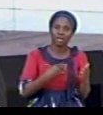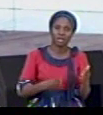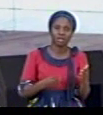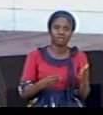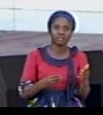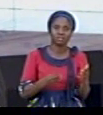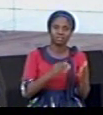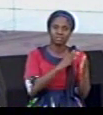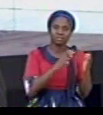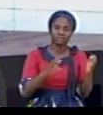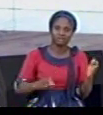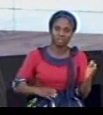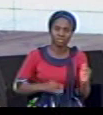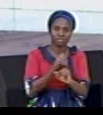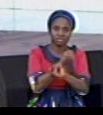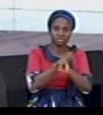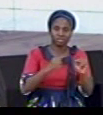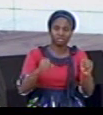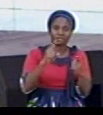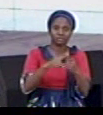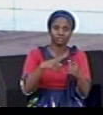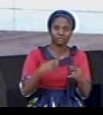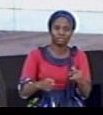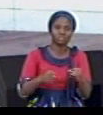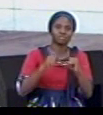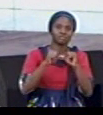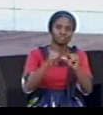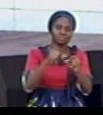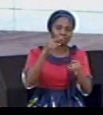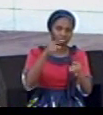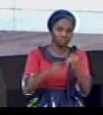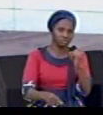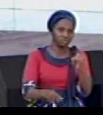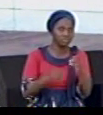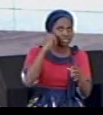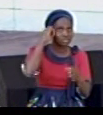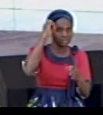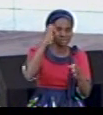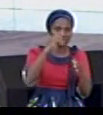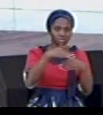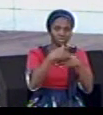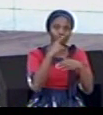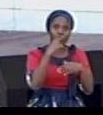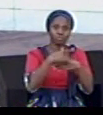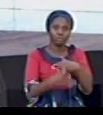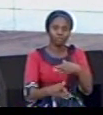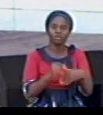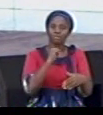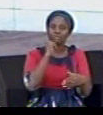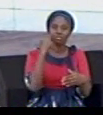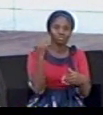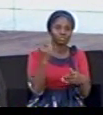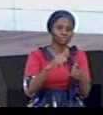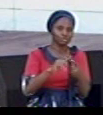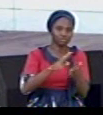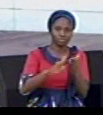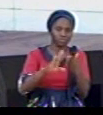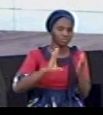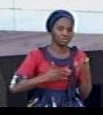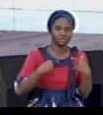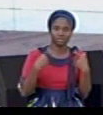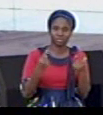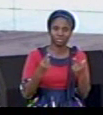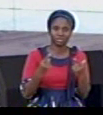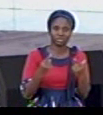the uttermost. His atonement is not only to forgive our sins